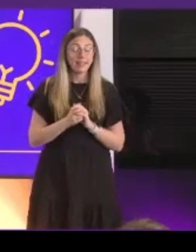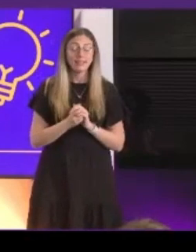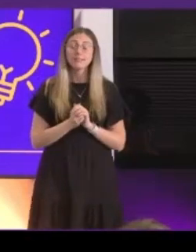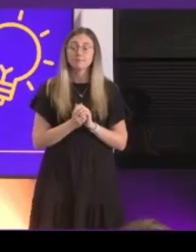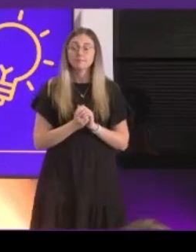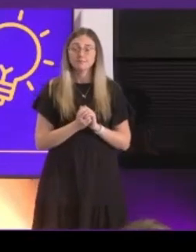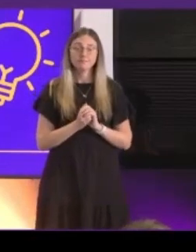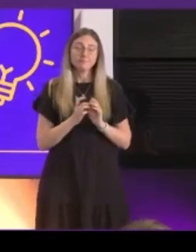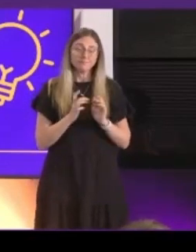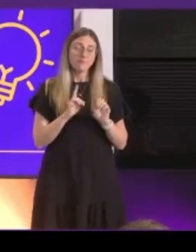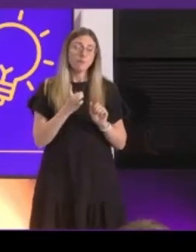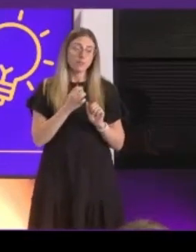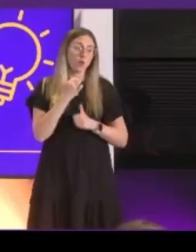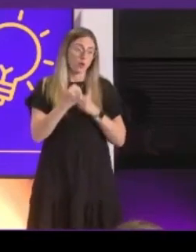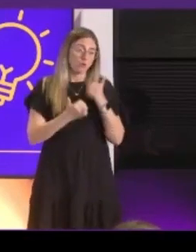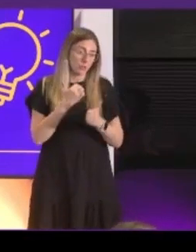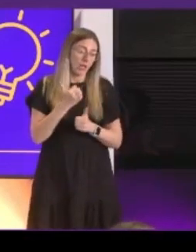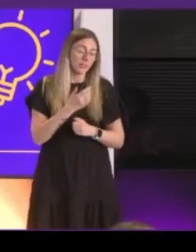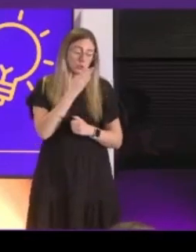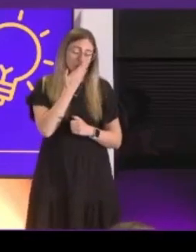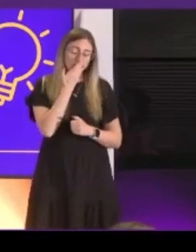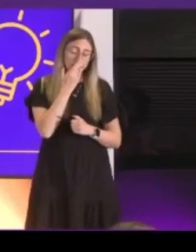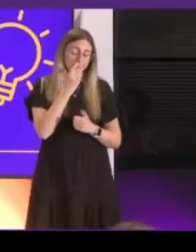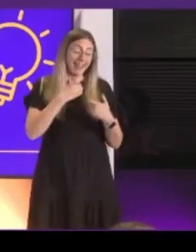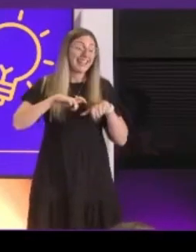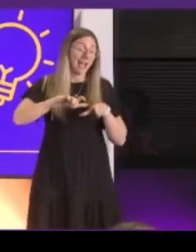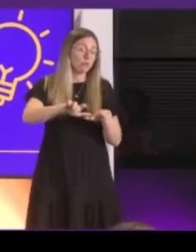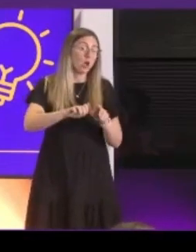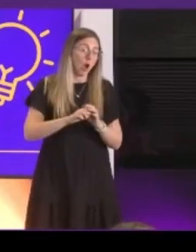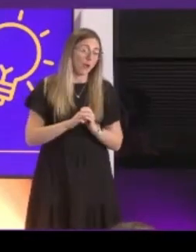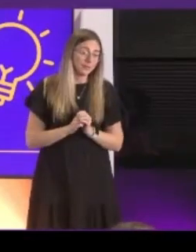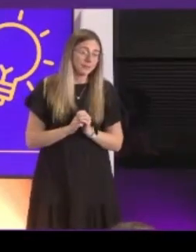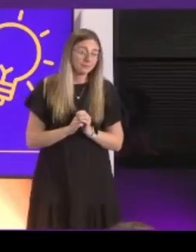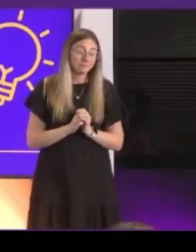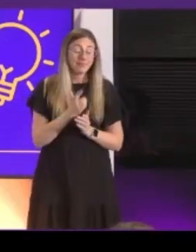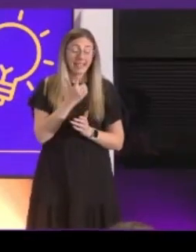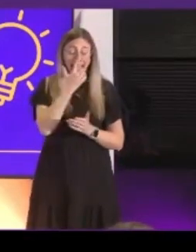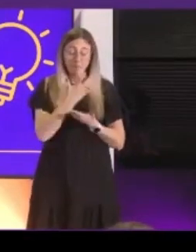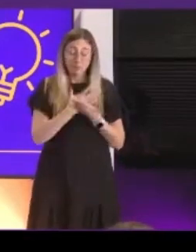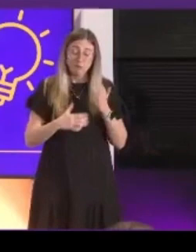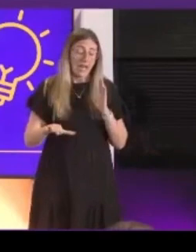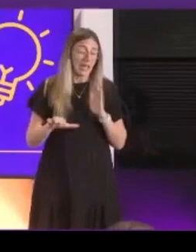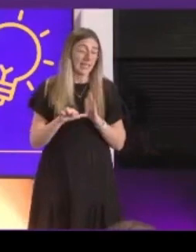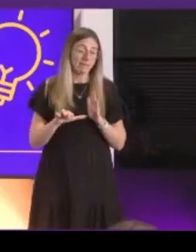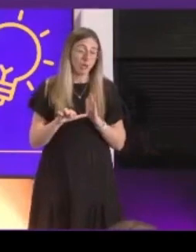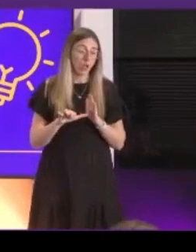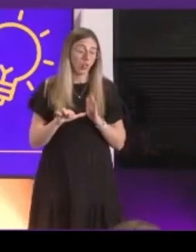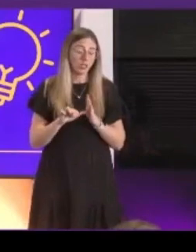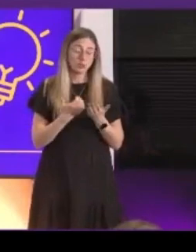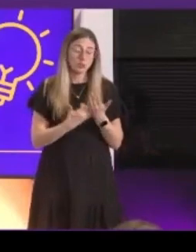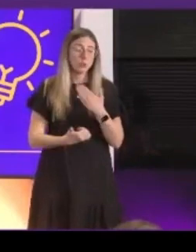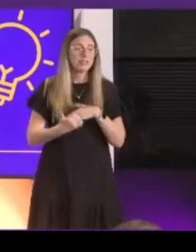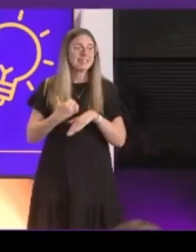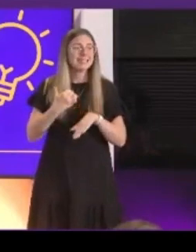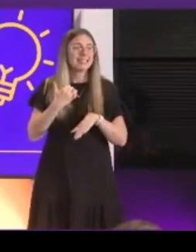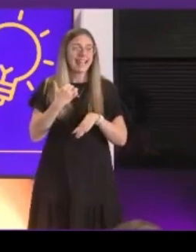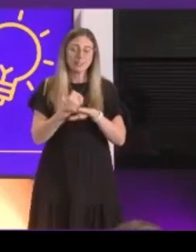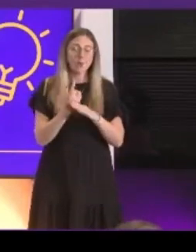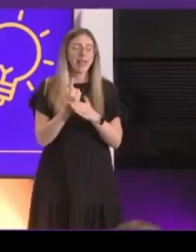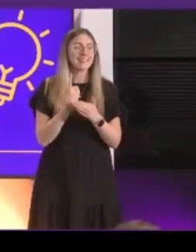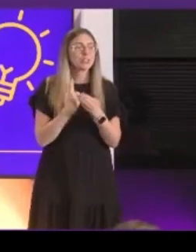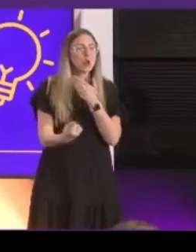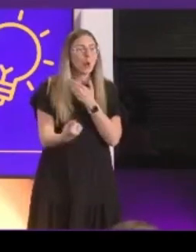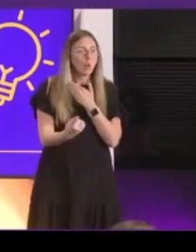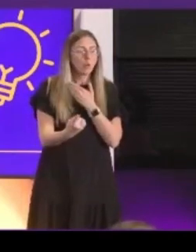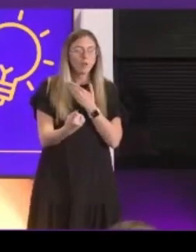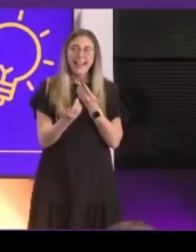firstly, congratulations, well done, and keep going. You know, it can be really hard to set out on a road as a sole trader,